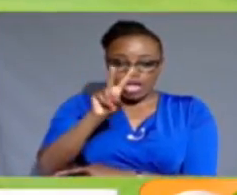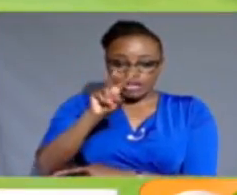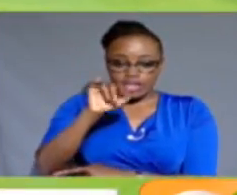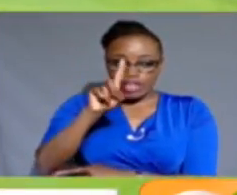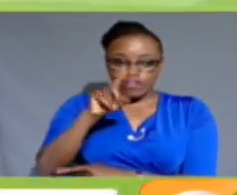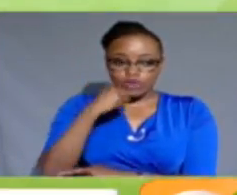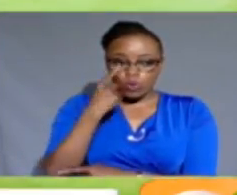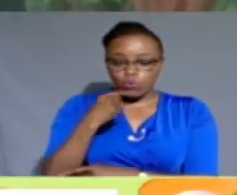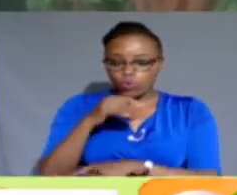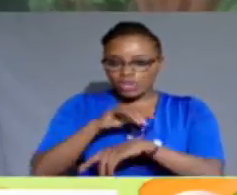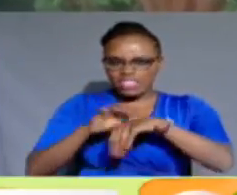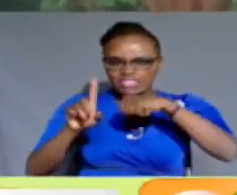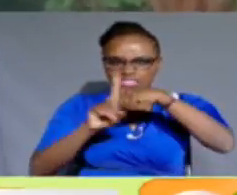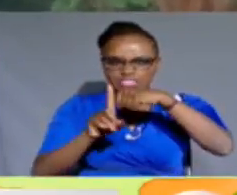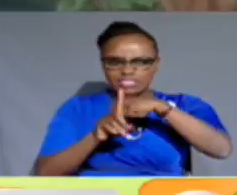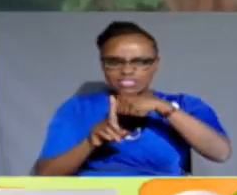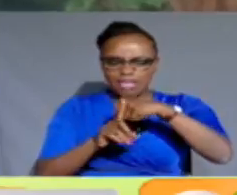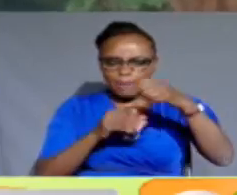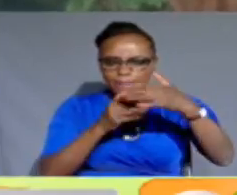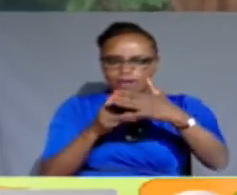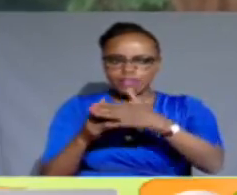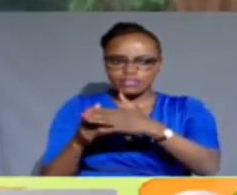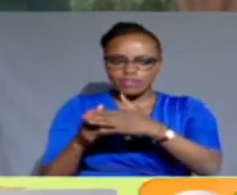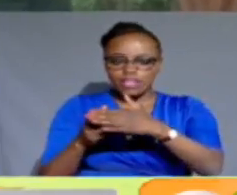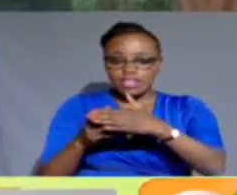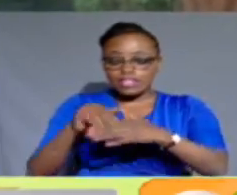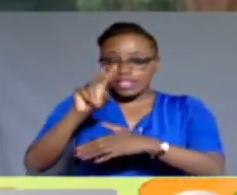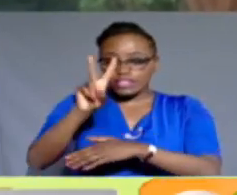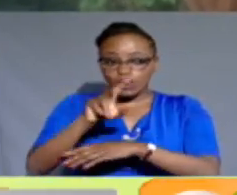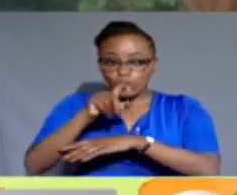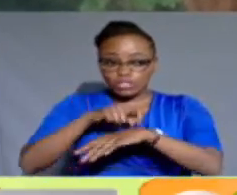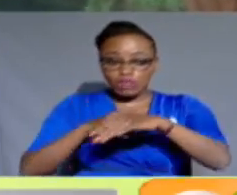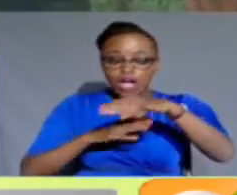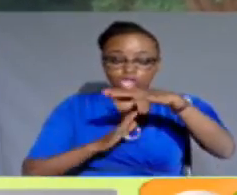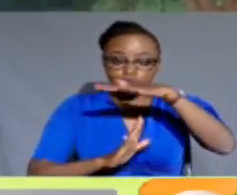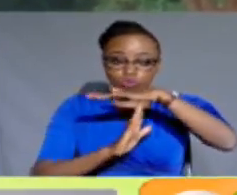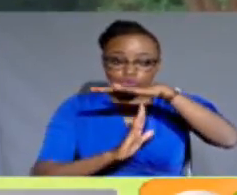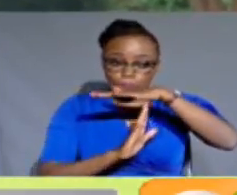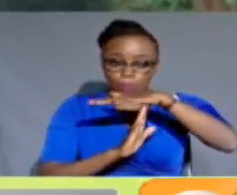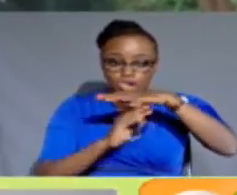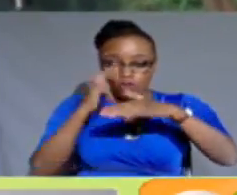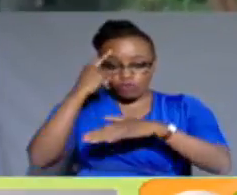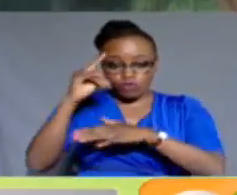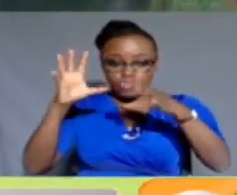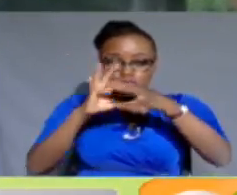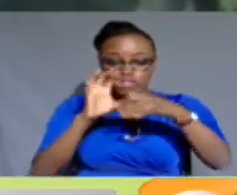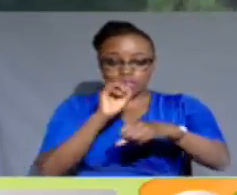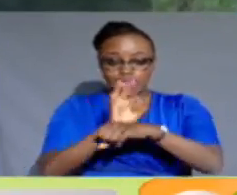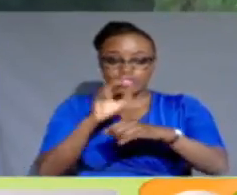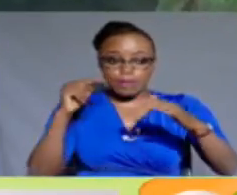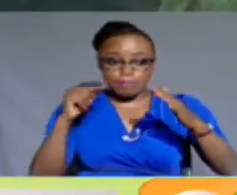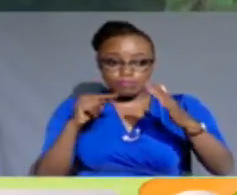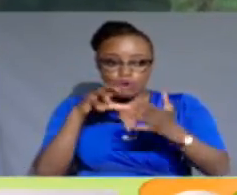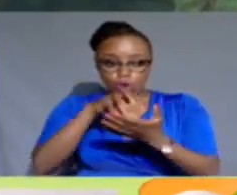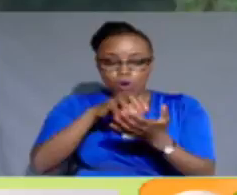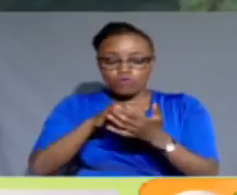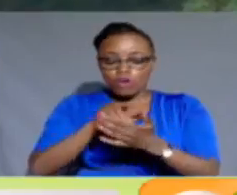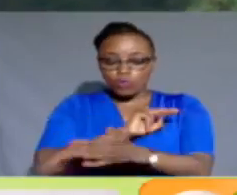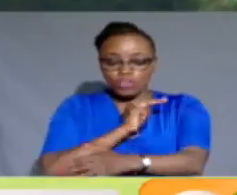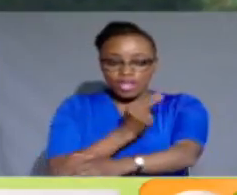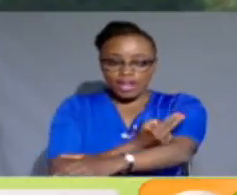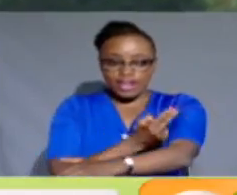sang 6 birdies in the second round to be the top-placed Kenyan for a joint 13th position with Nigeria's Andrew